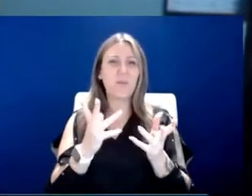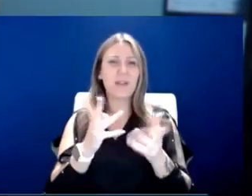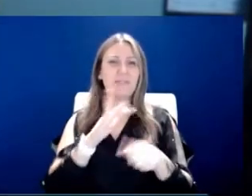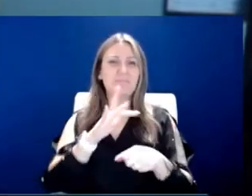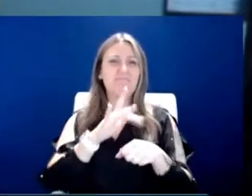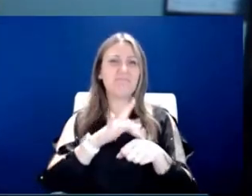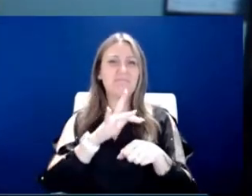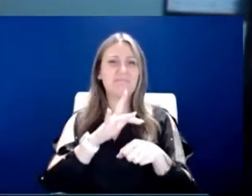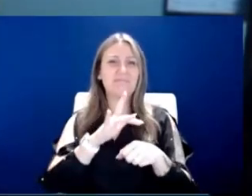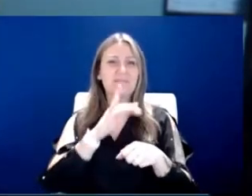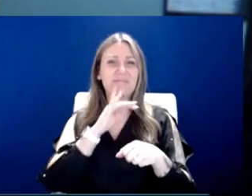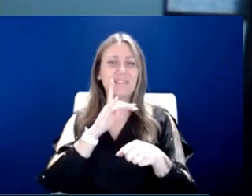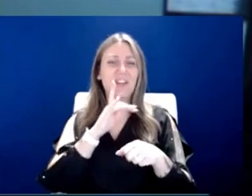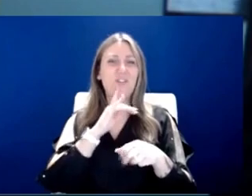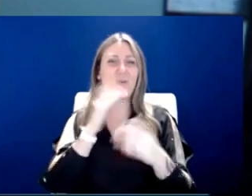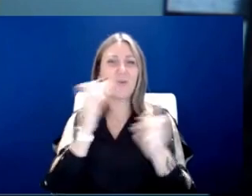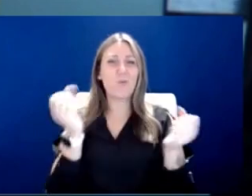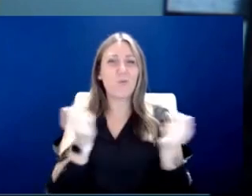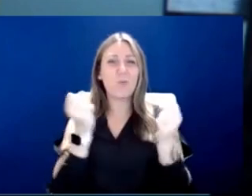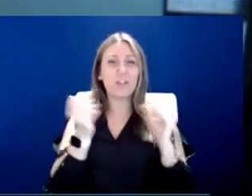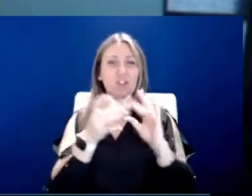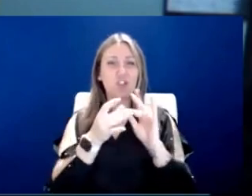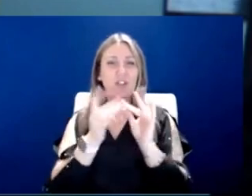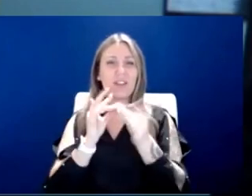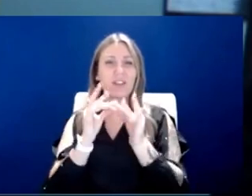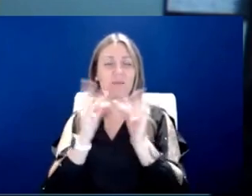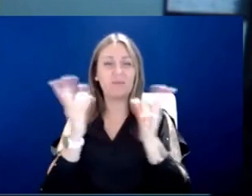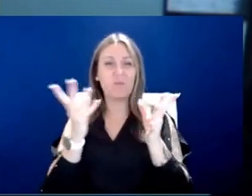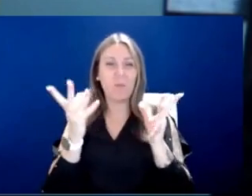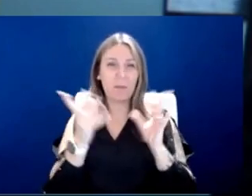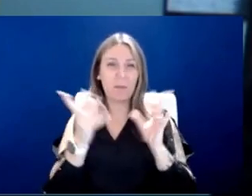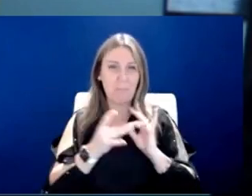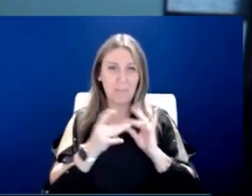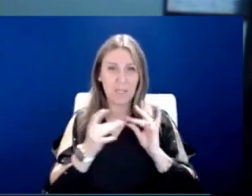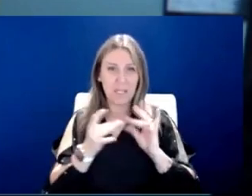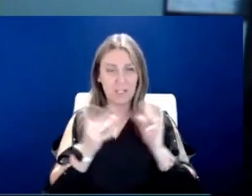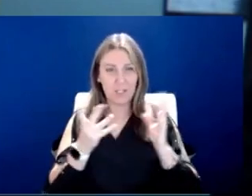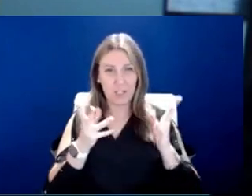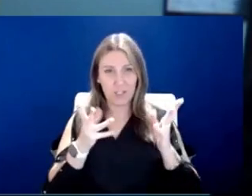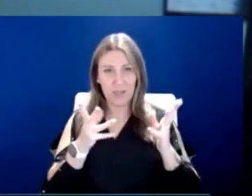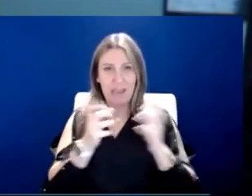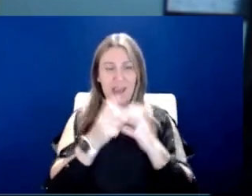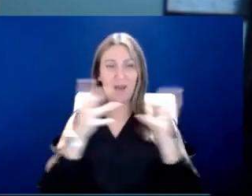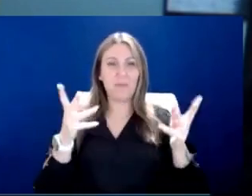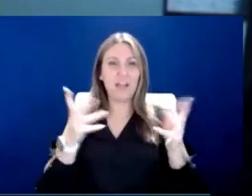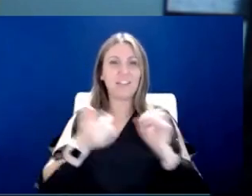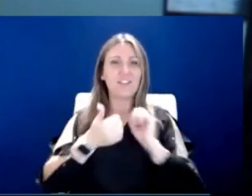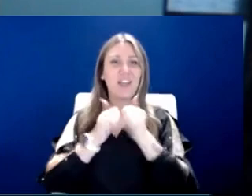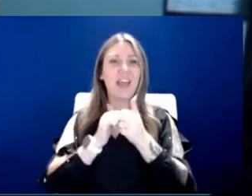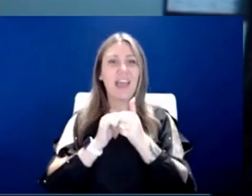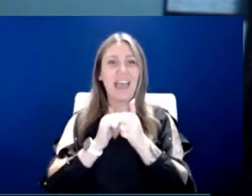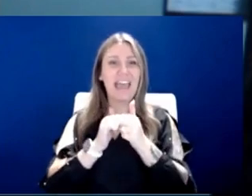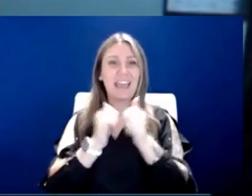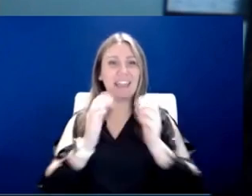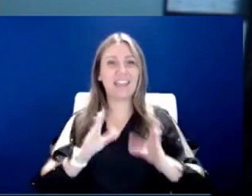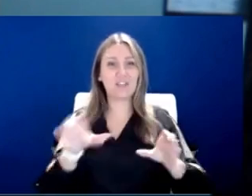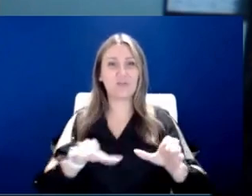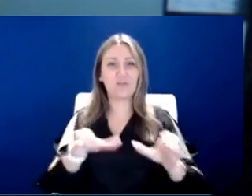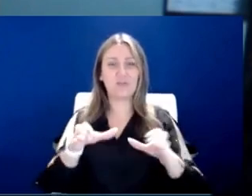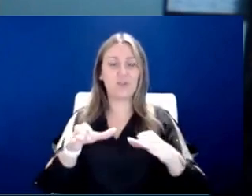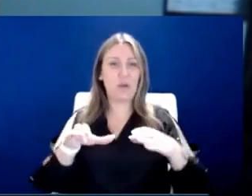Winter Olympics and kind of what I mentioned there, like just how much these athletes do in preparation, sacrifices they